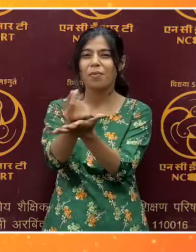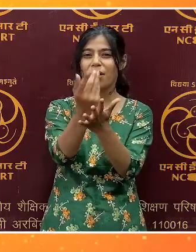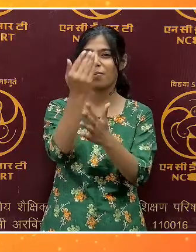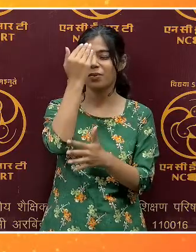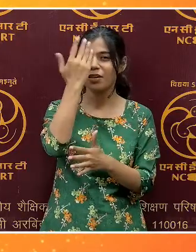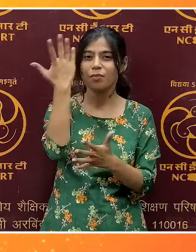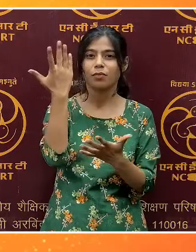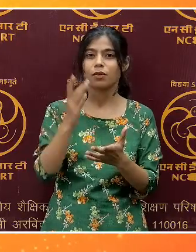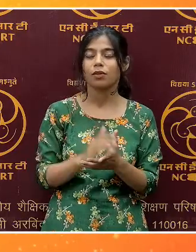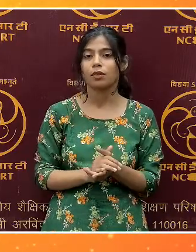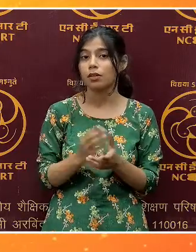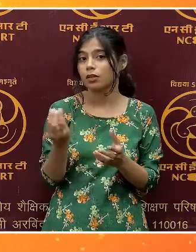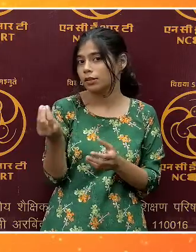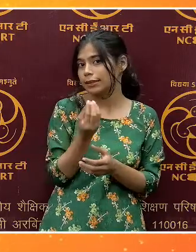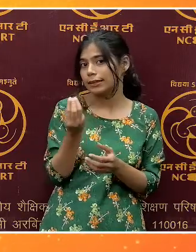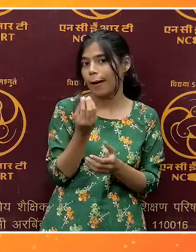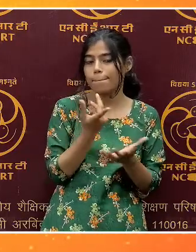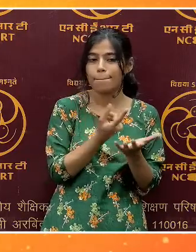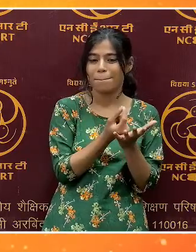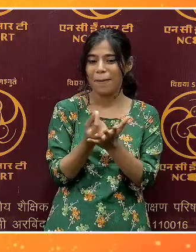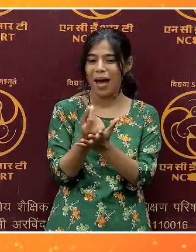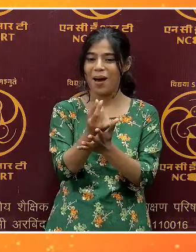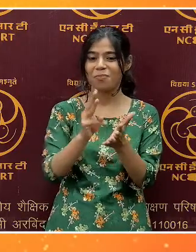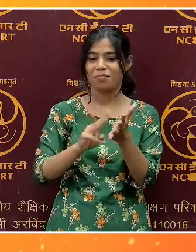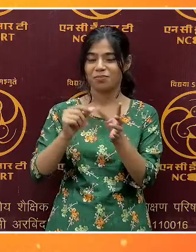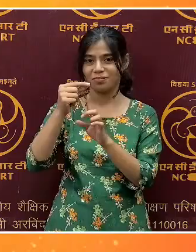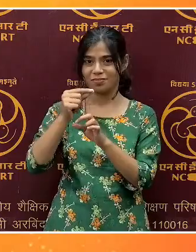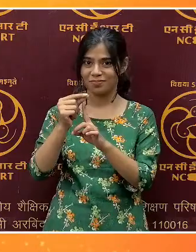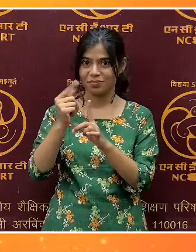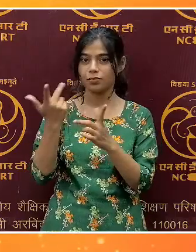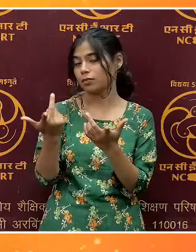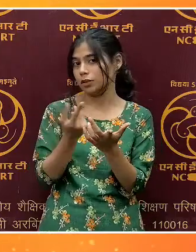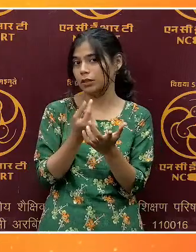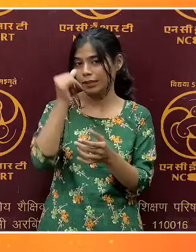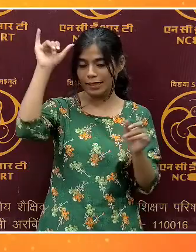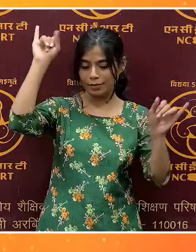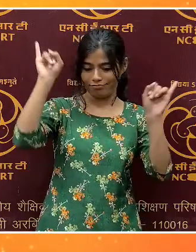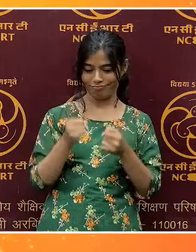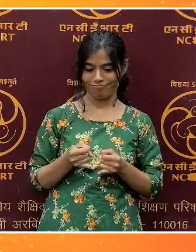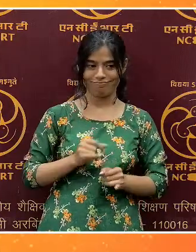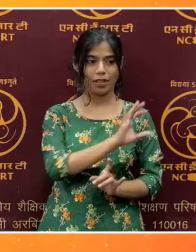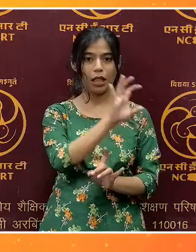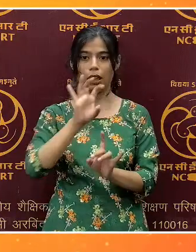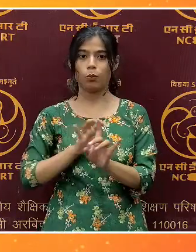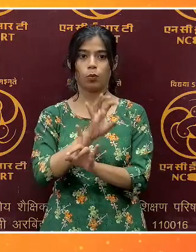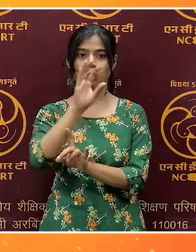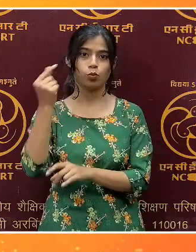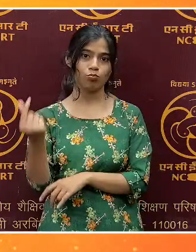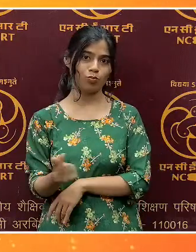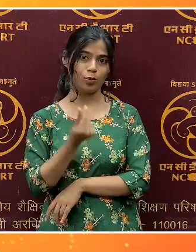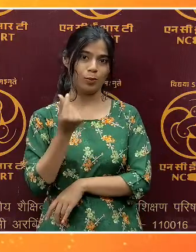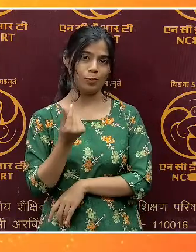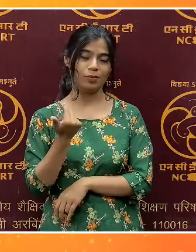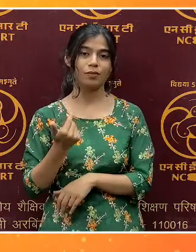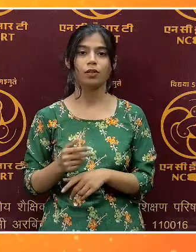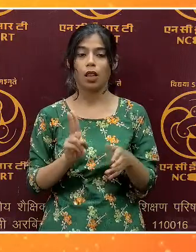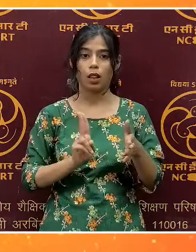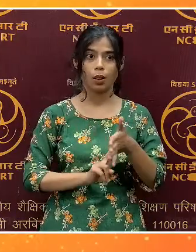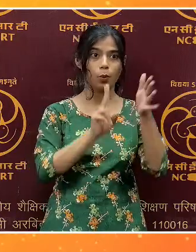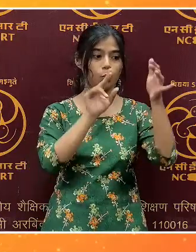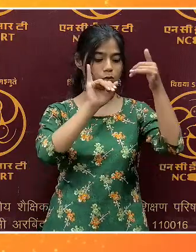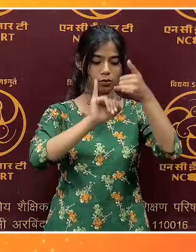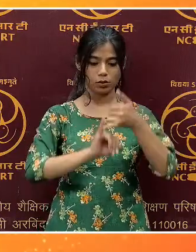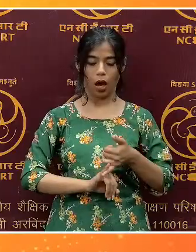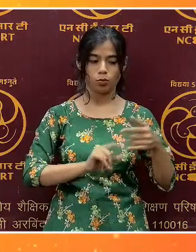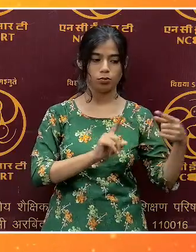that such kind of scales are used in maps. Yes. Right side east, left side west, upward, north, downward,